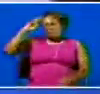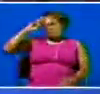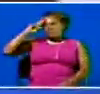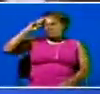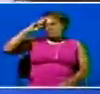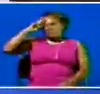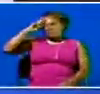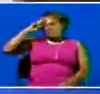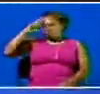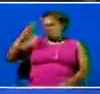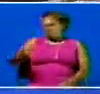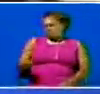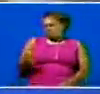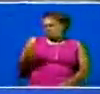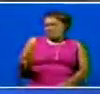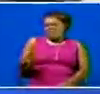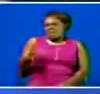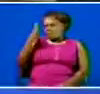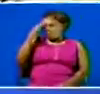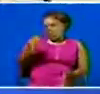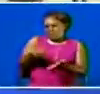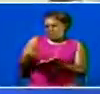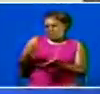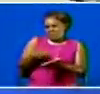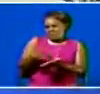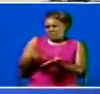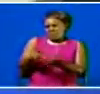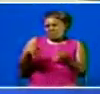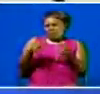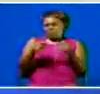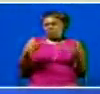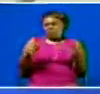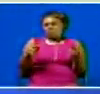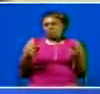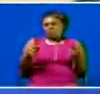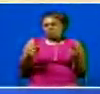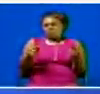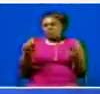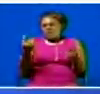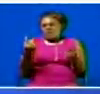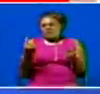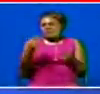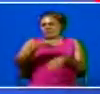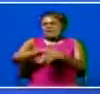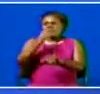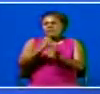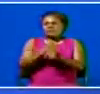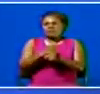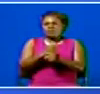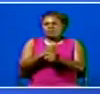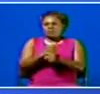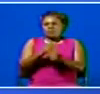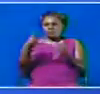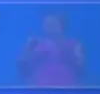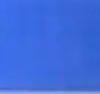hefty prices graduates have to pay for the documents as opposed to having them in the first place. A certificate of good